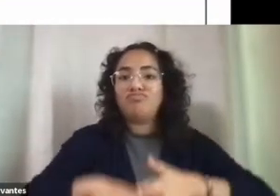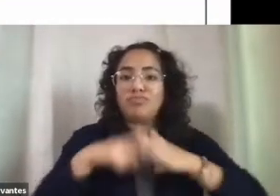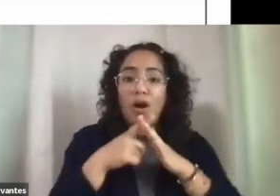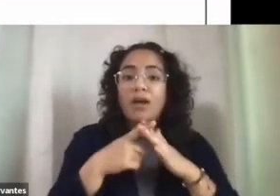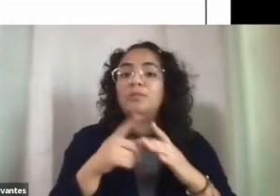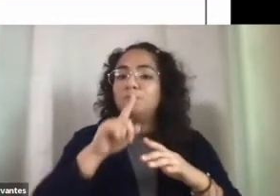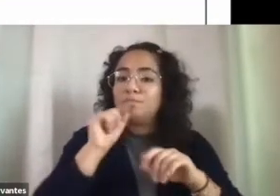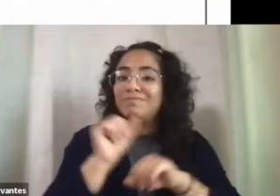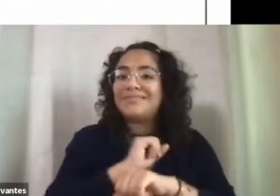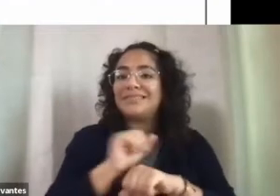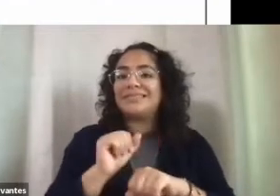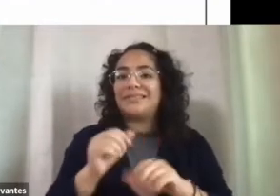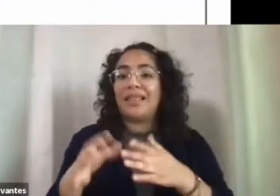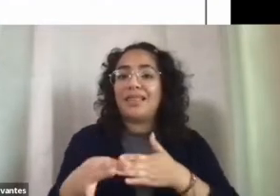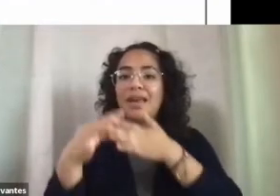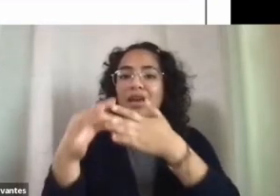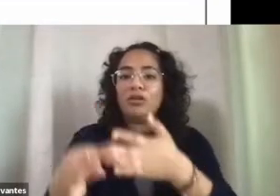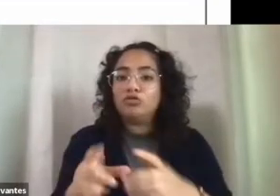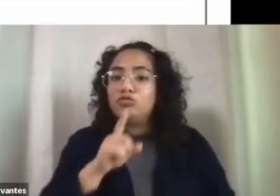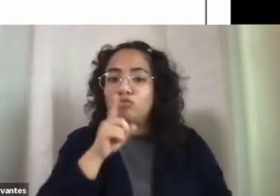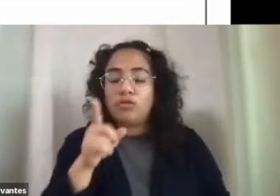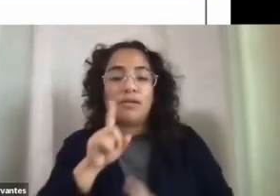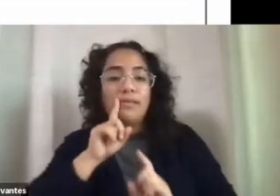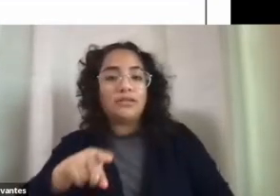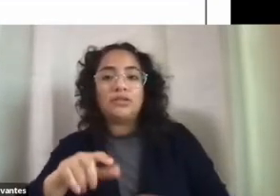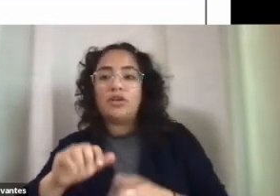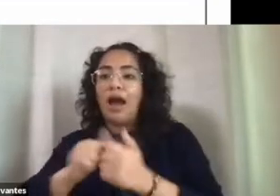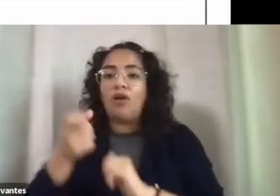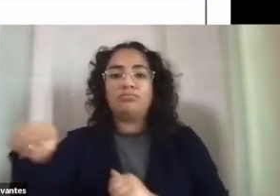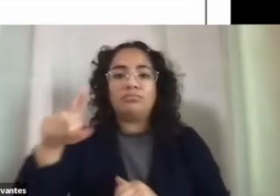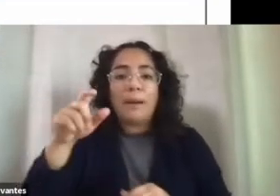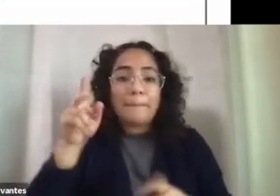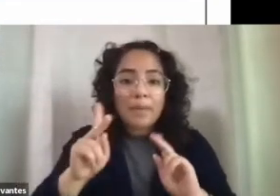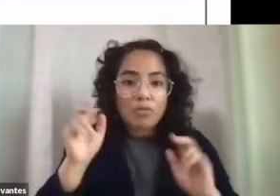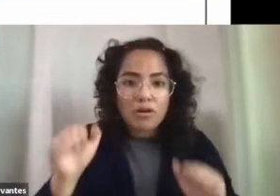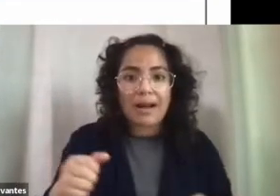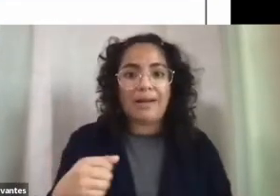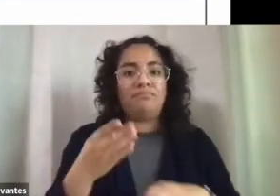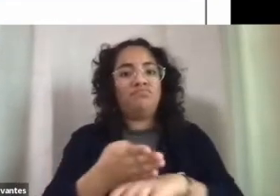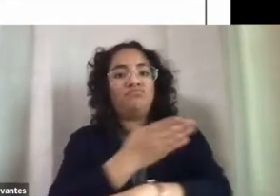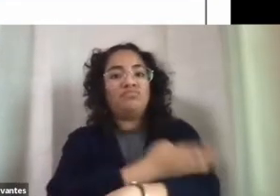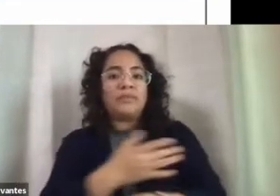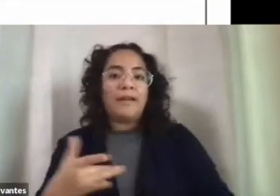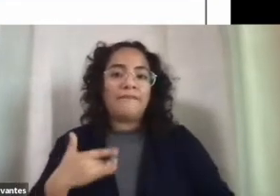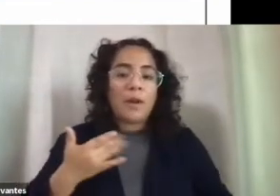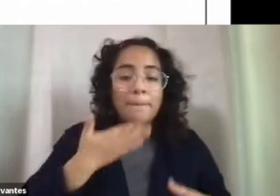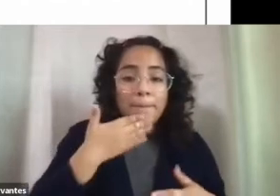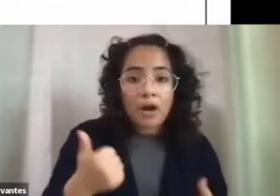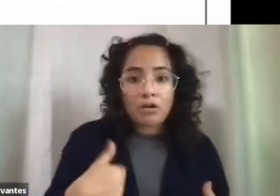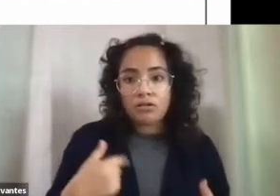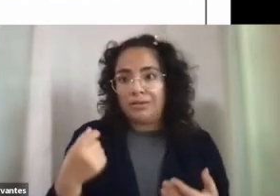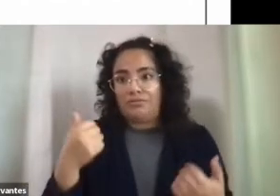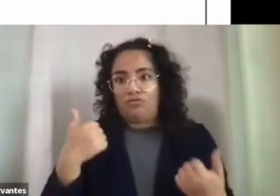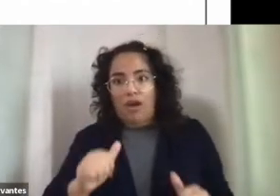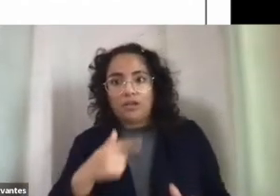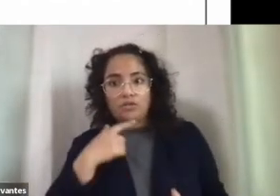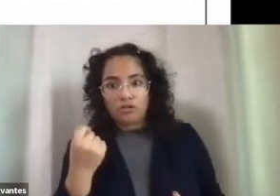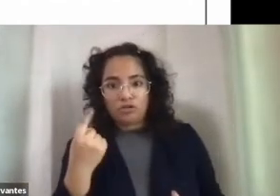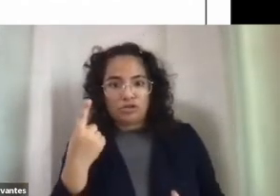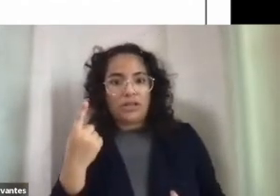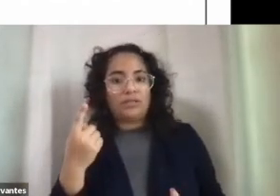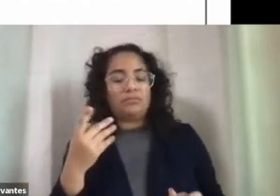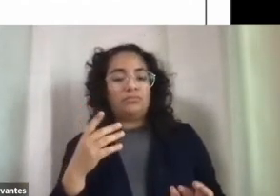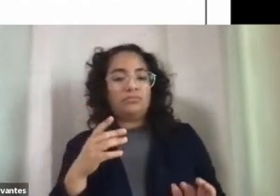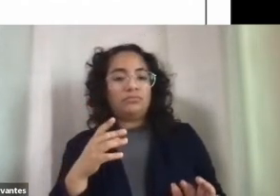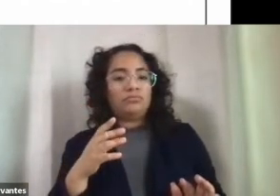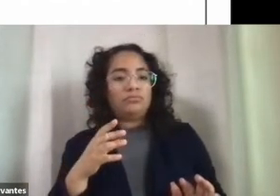answers on how to get people feeling better and really understanding which of the mechanisms I just discussed are